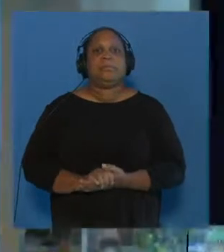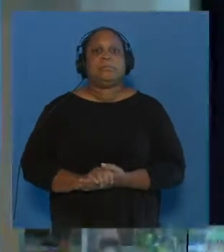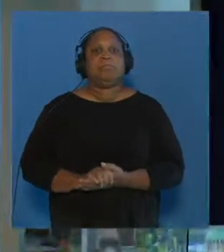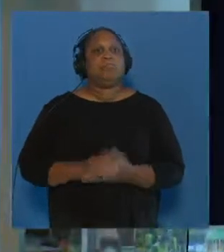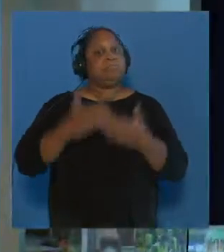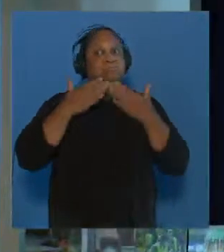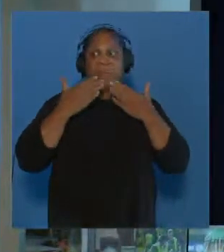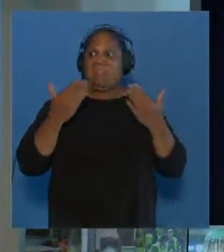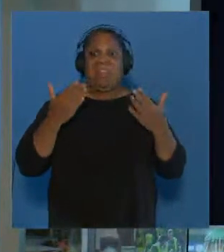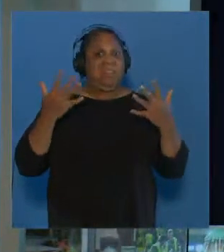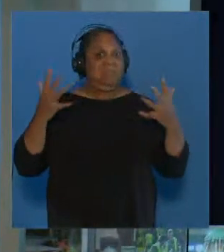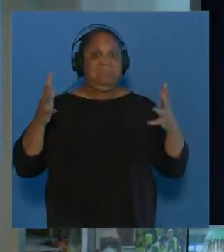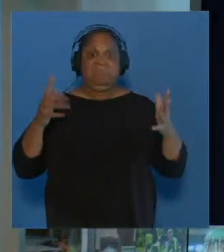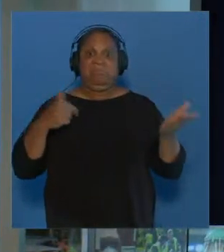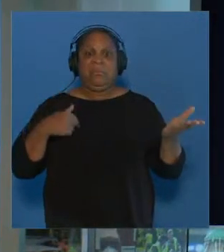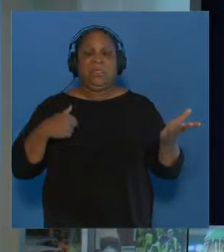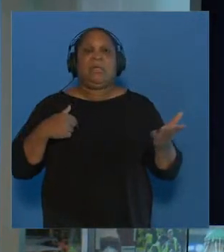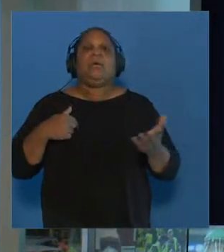Thank you. I think that does it for me.